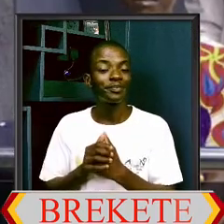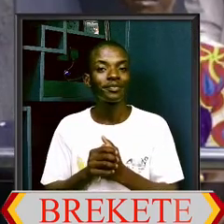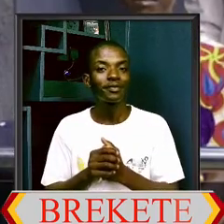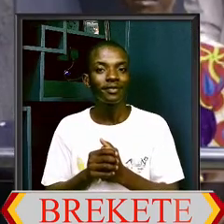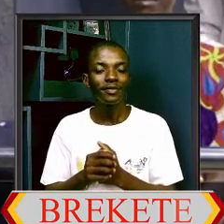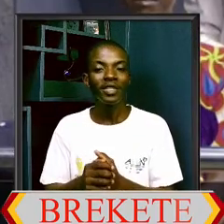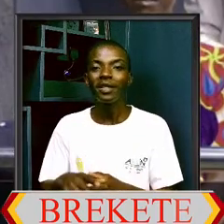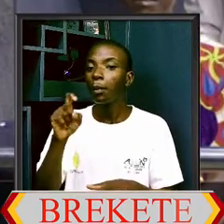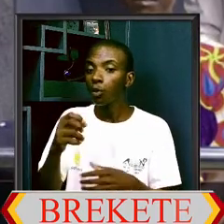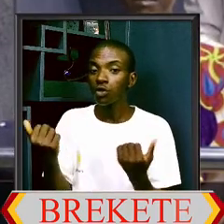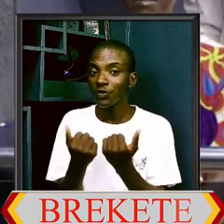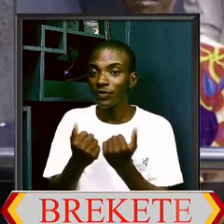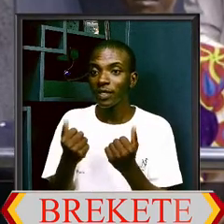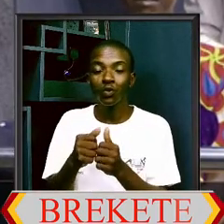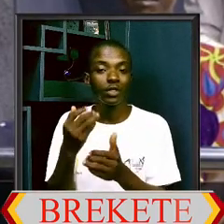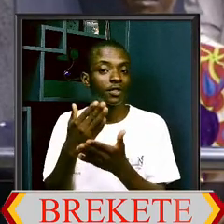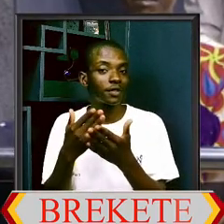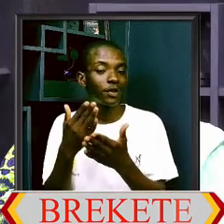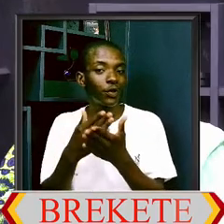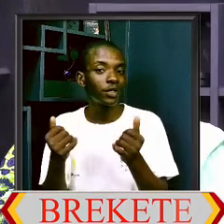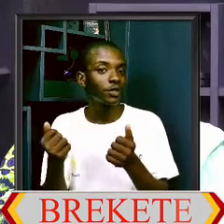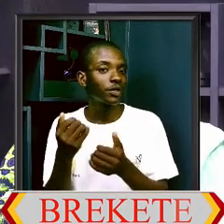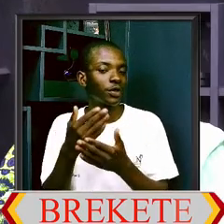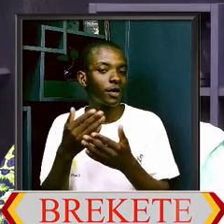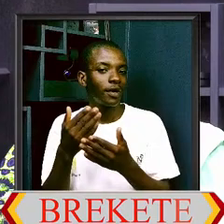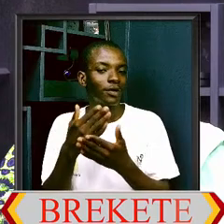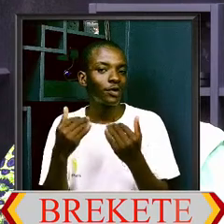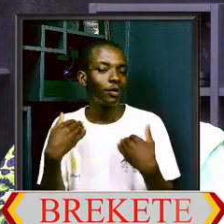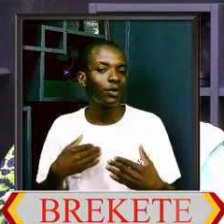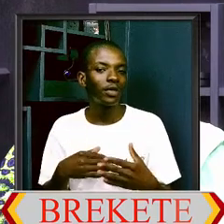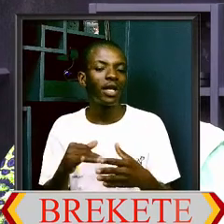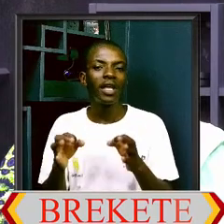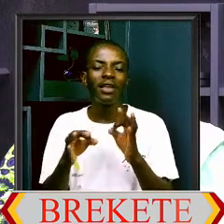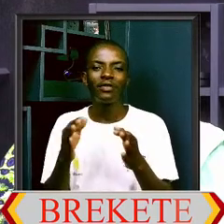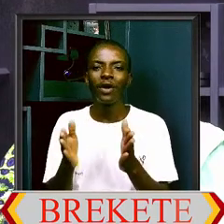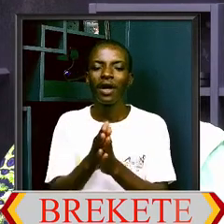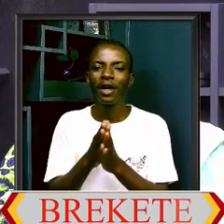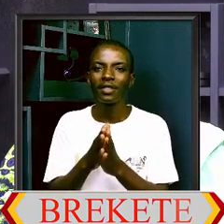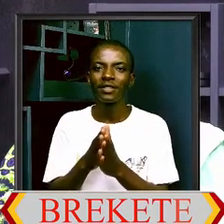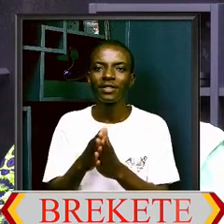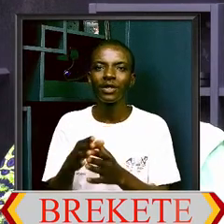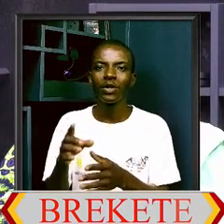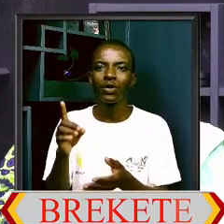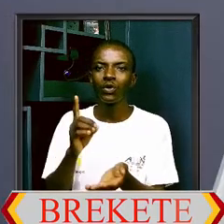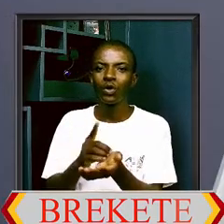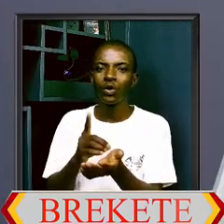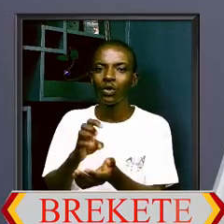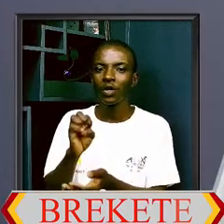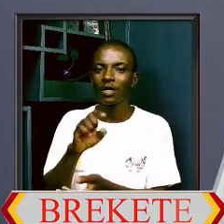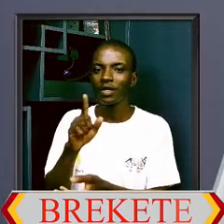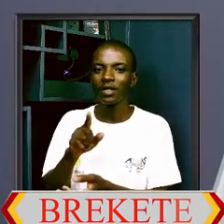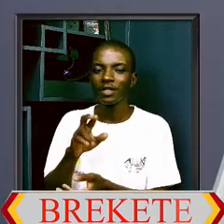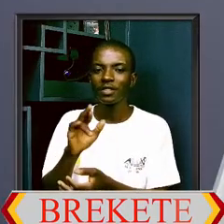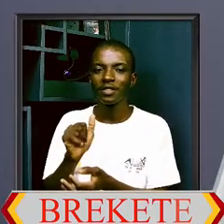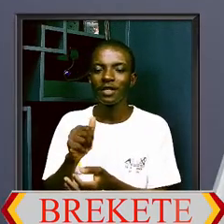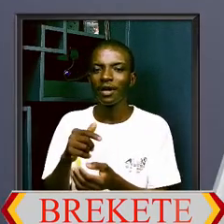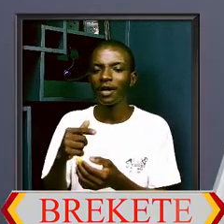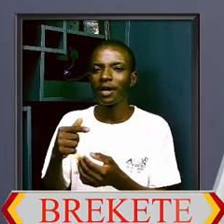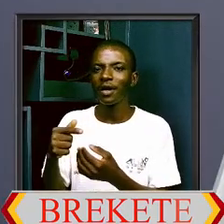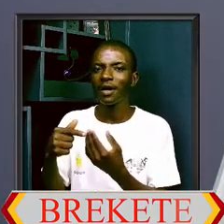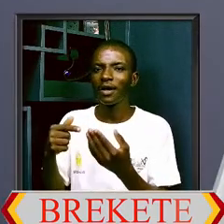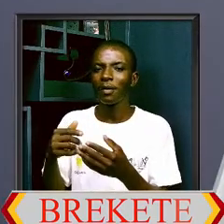yes I must fight if you ask people like Dr Ezra and National Hospital and may them